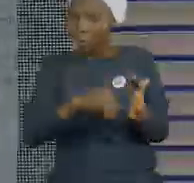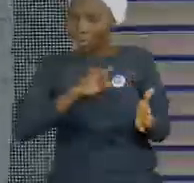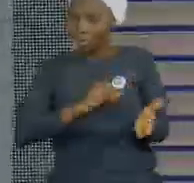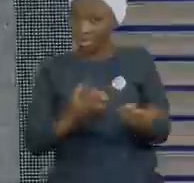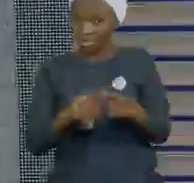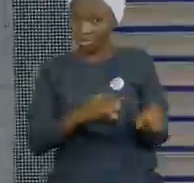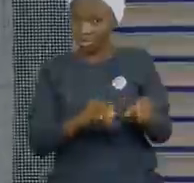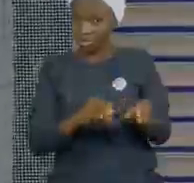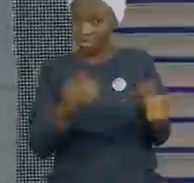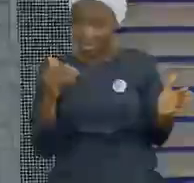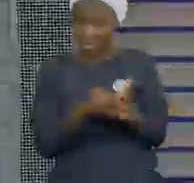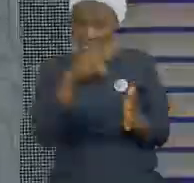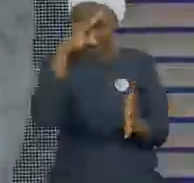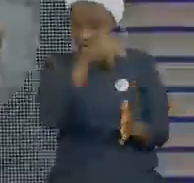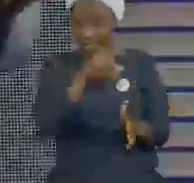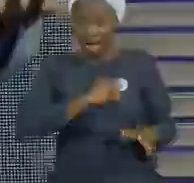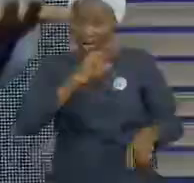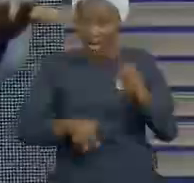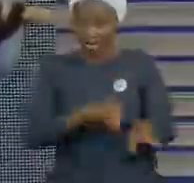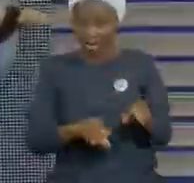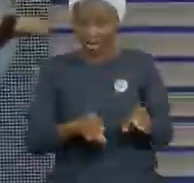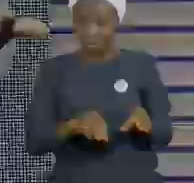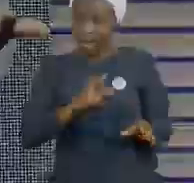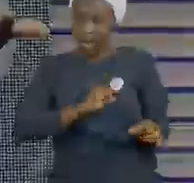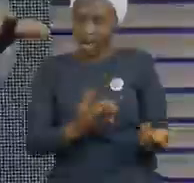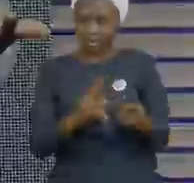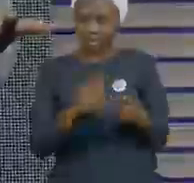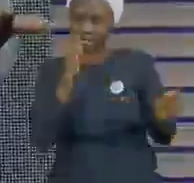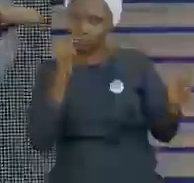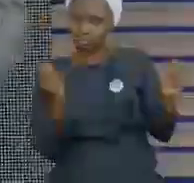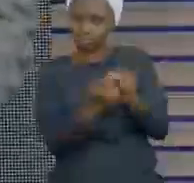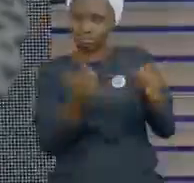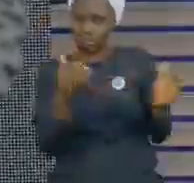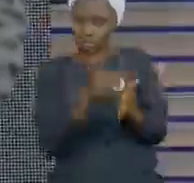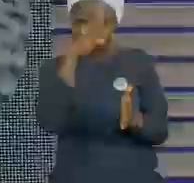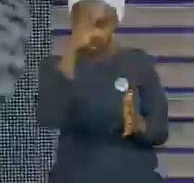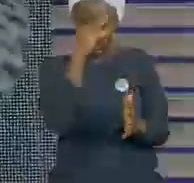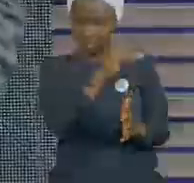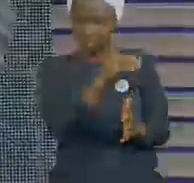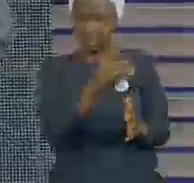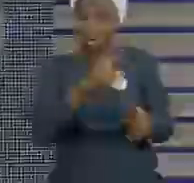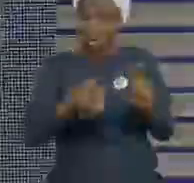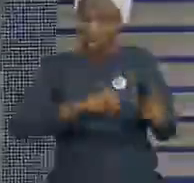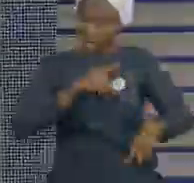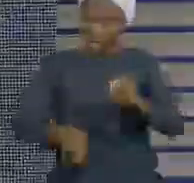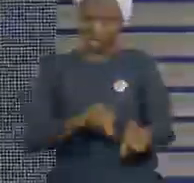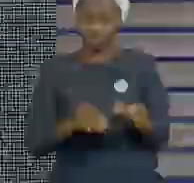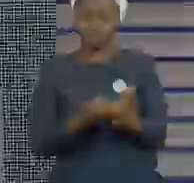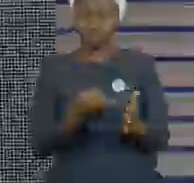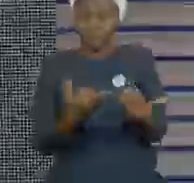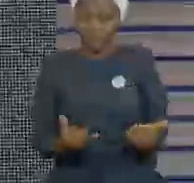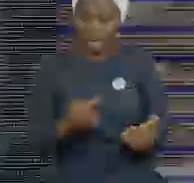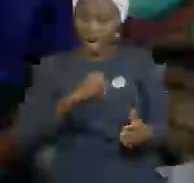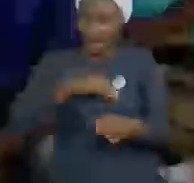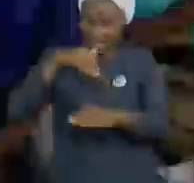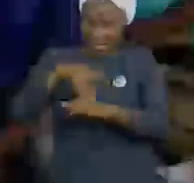do. I wanted to retaliate. I couldn't do it. I pass it to your